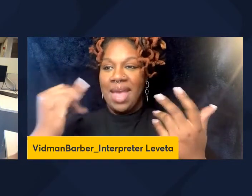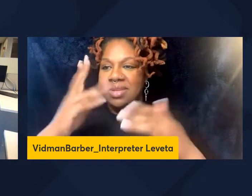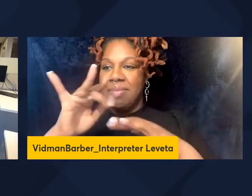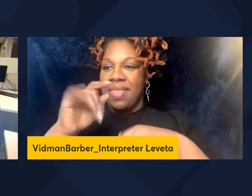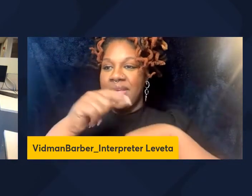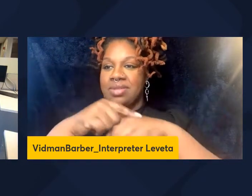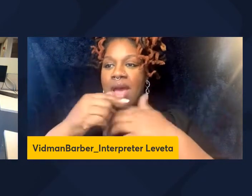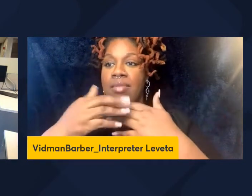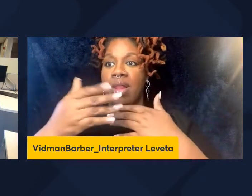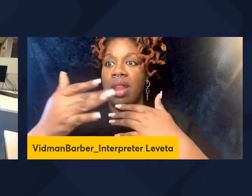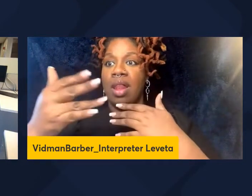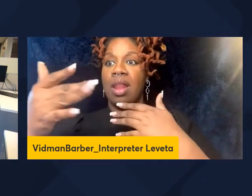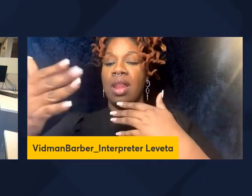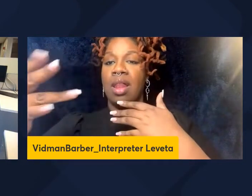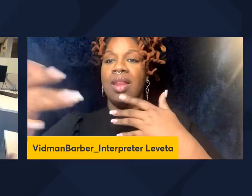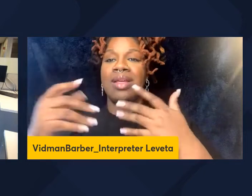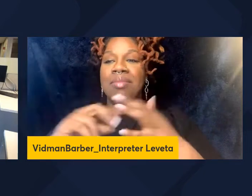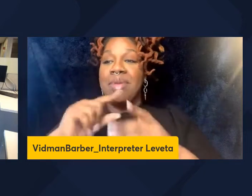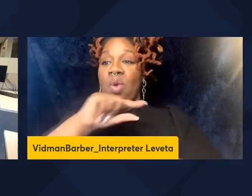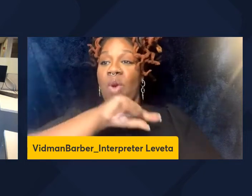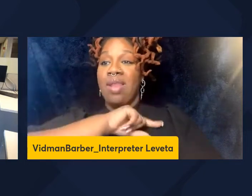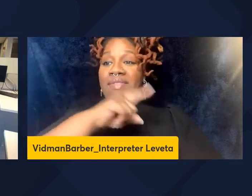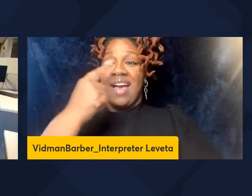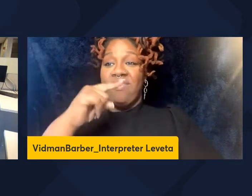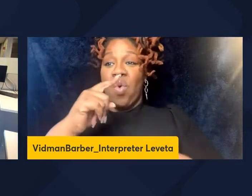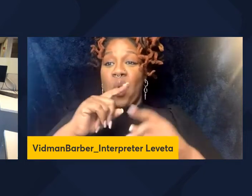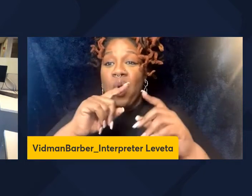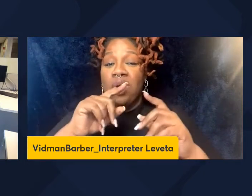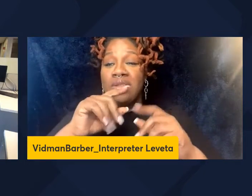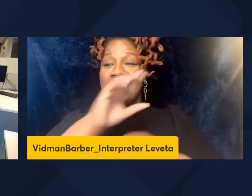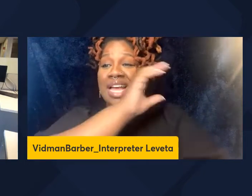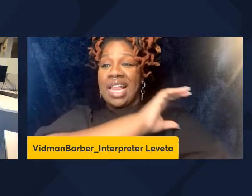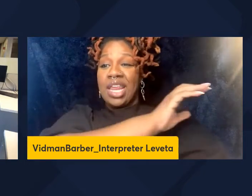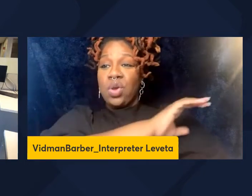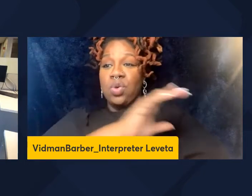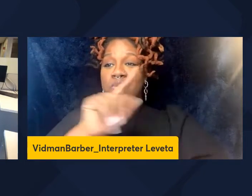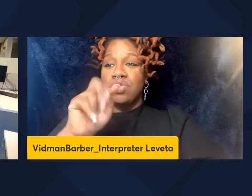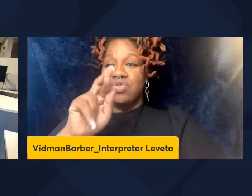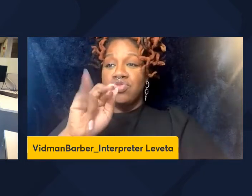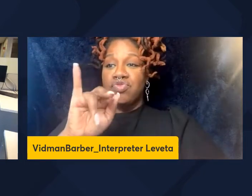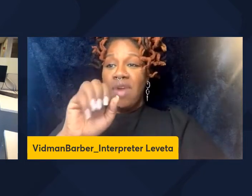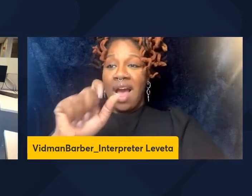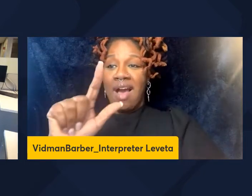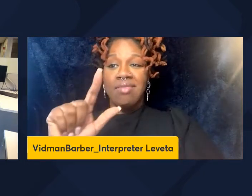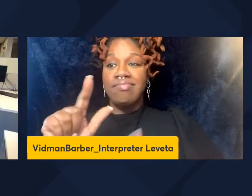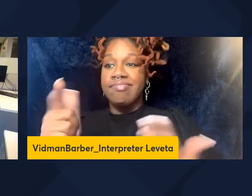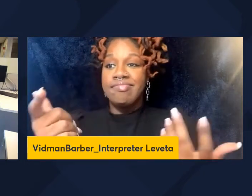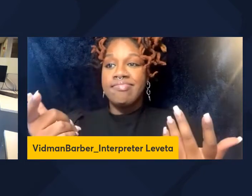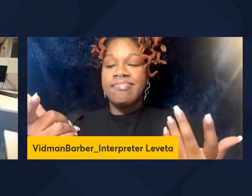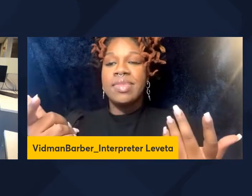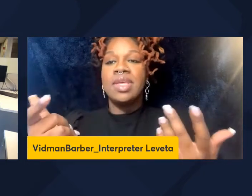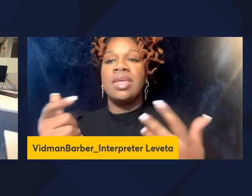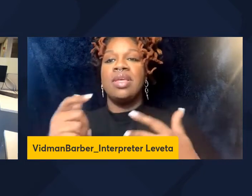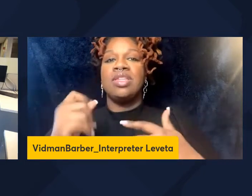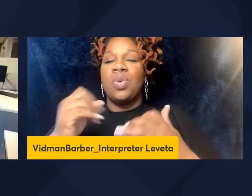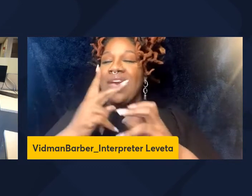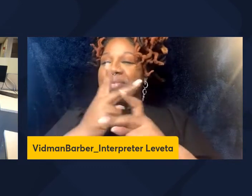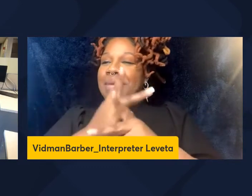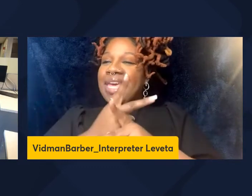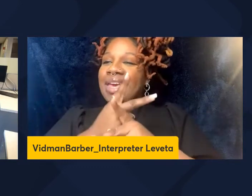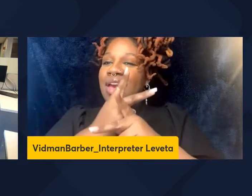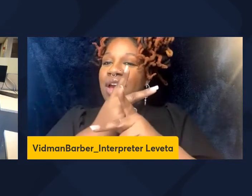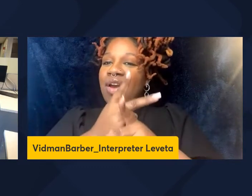qualifying for clinical trials. And so we have to be careful about saying things are because of